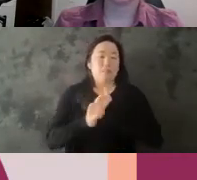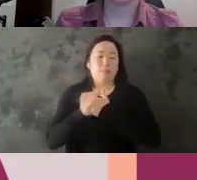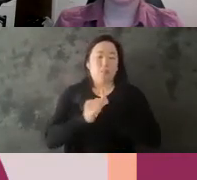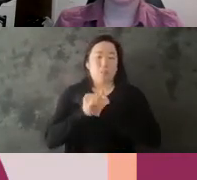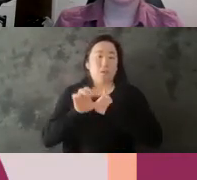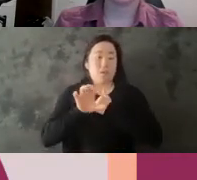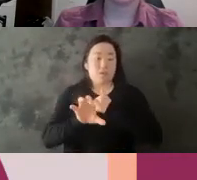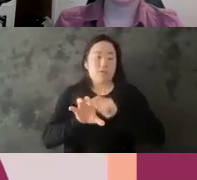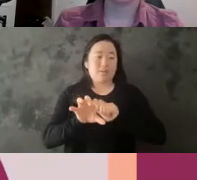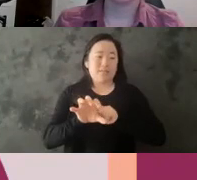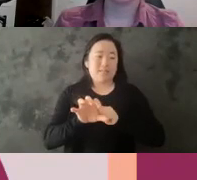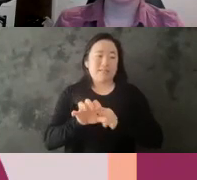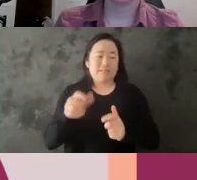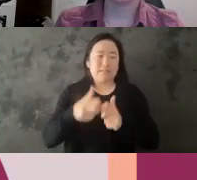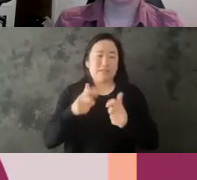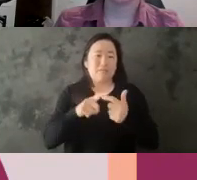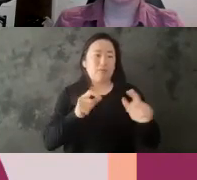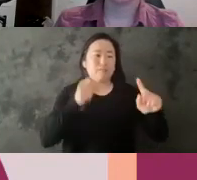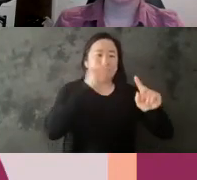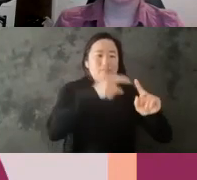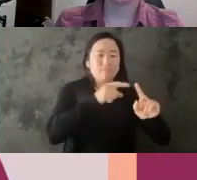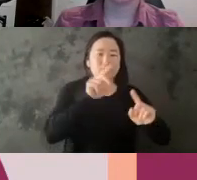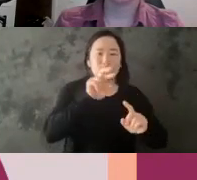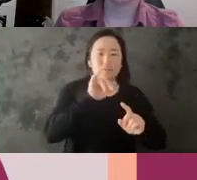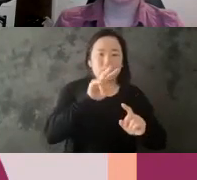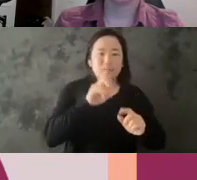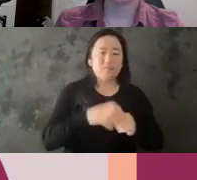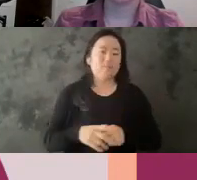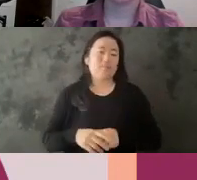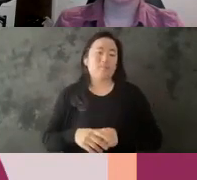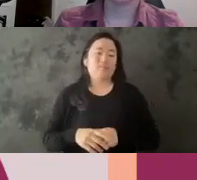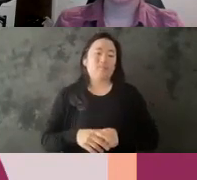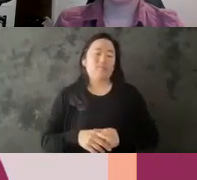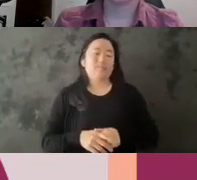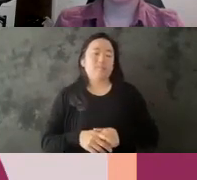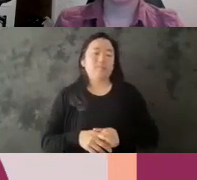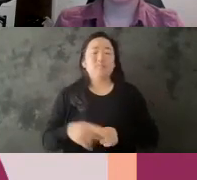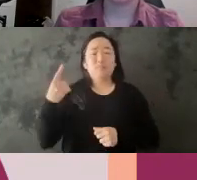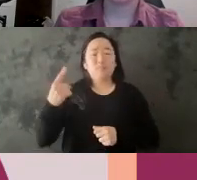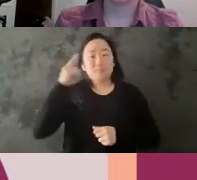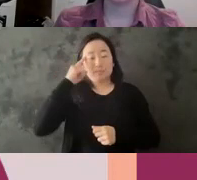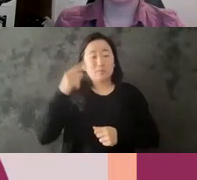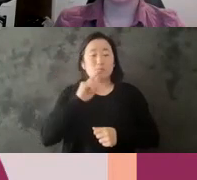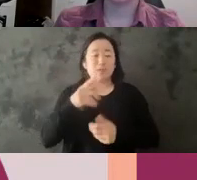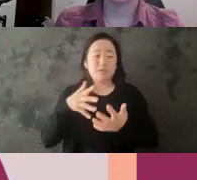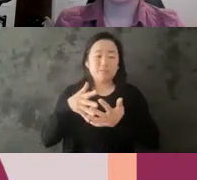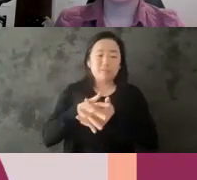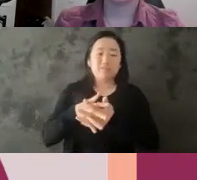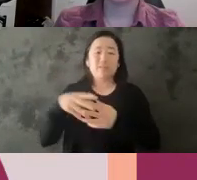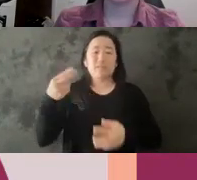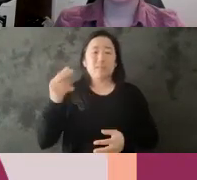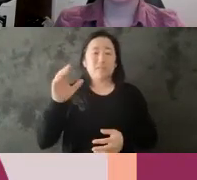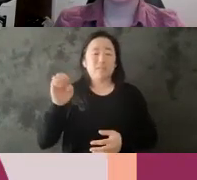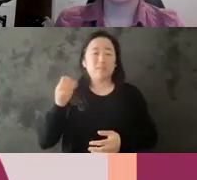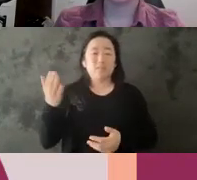activate that drive system. And then one that I think is really rooted in healing-centered engagement is the